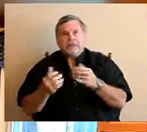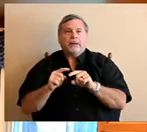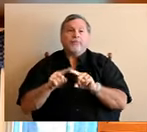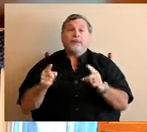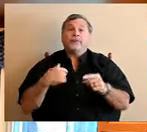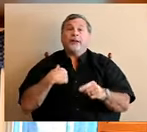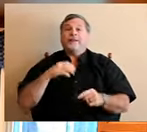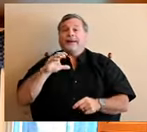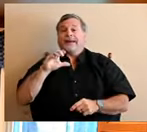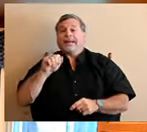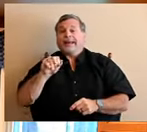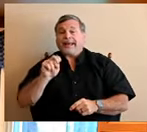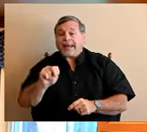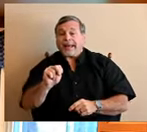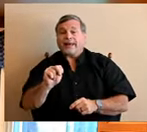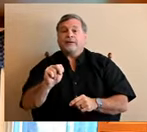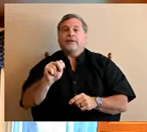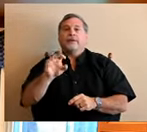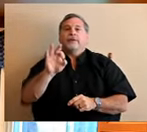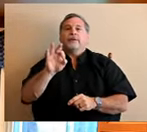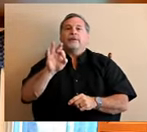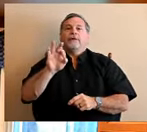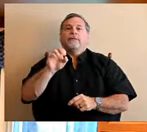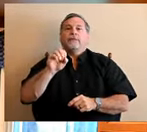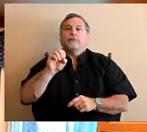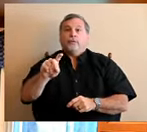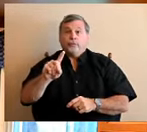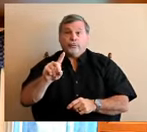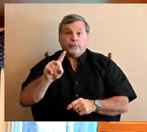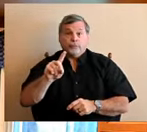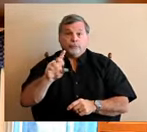when you have canned foods,